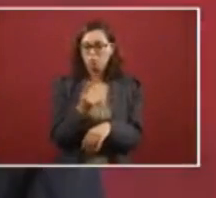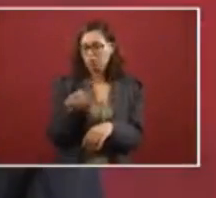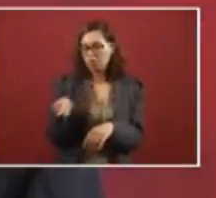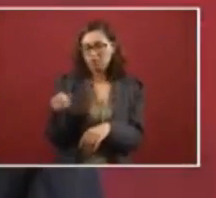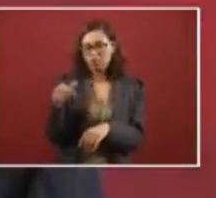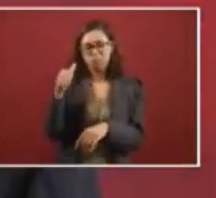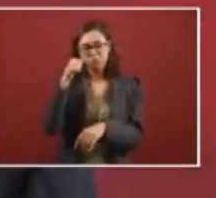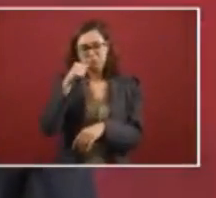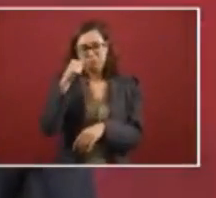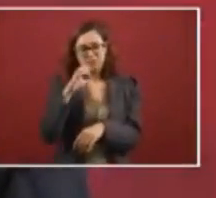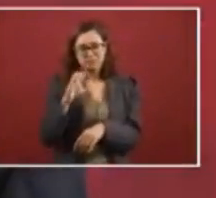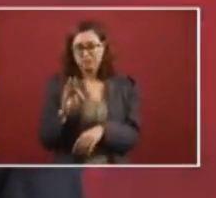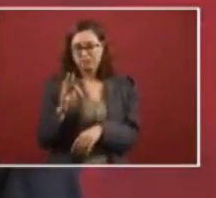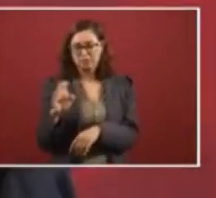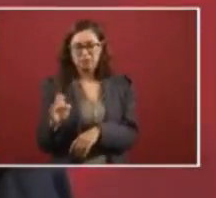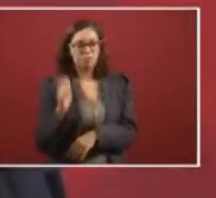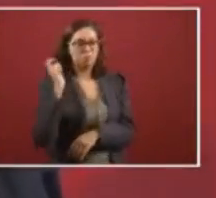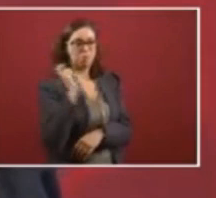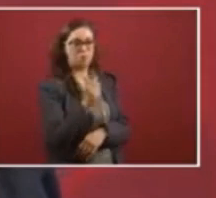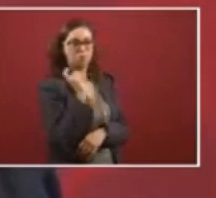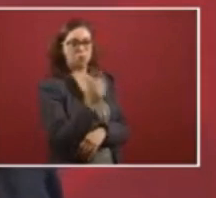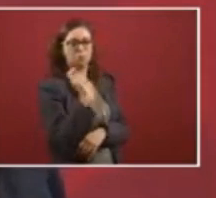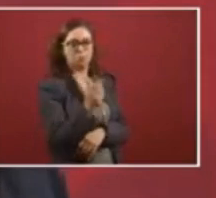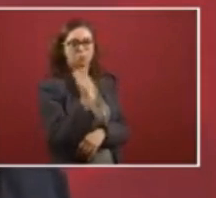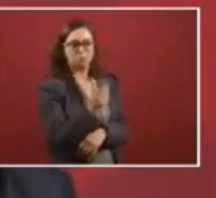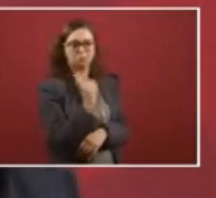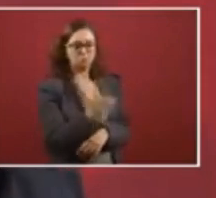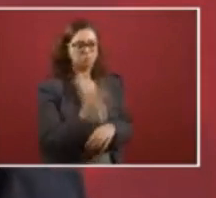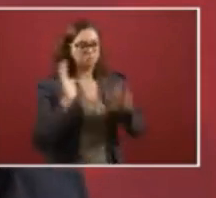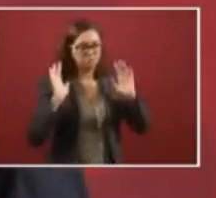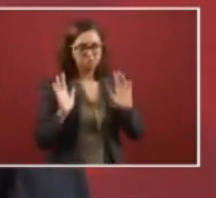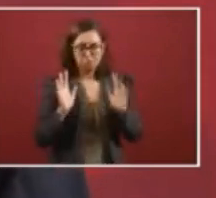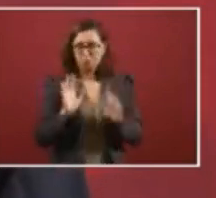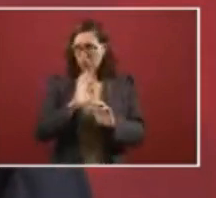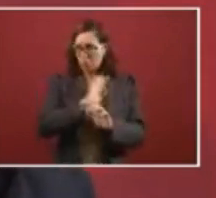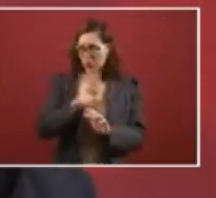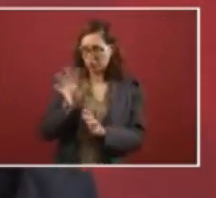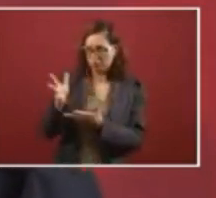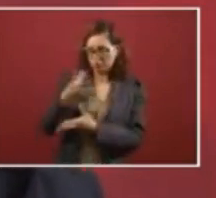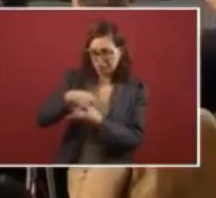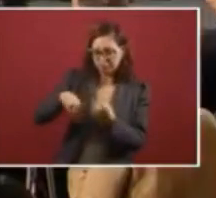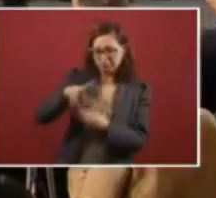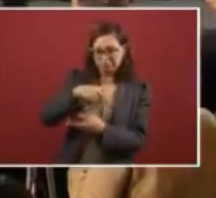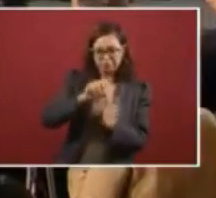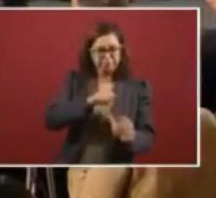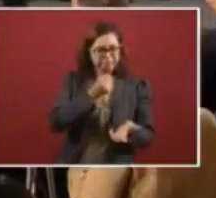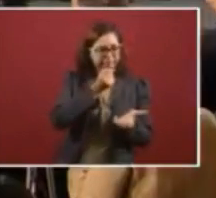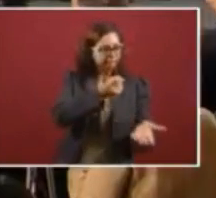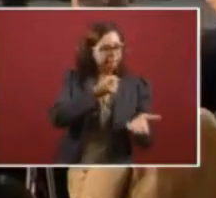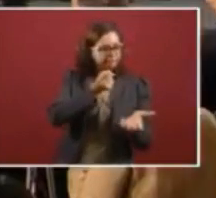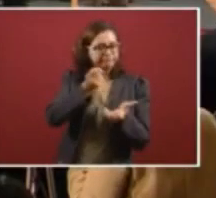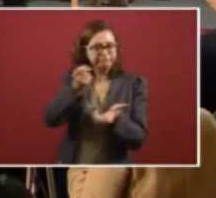The payments are going to be more at the beginning, and that will allow us to make bigger investments.